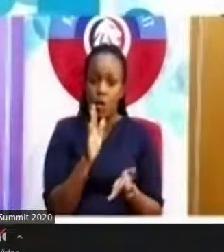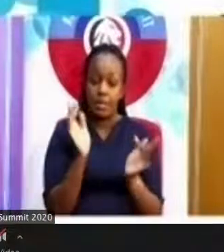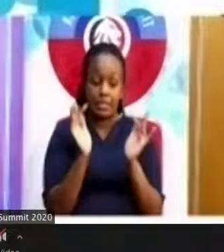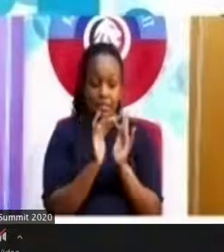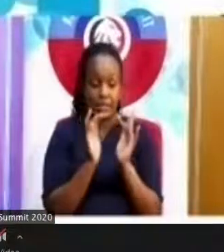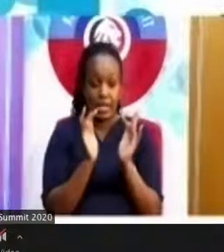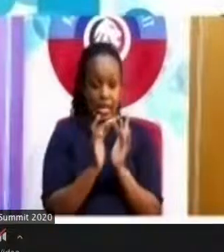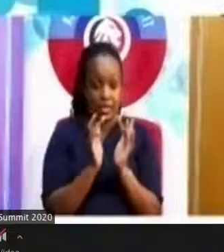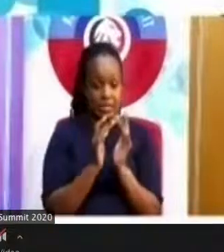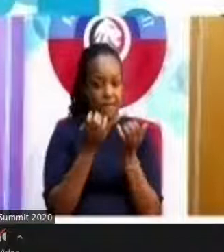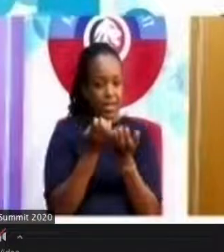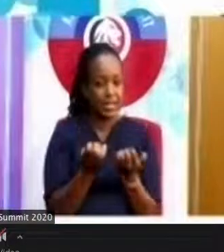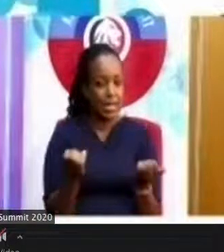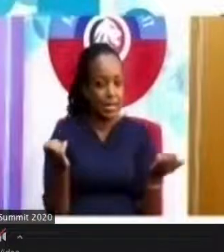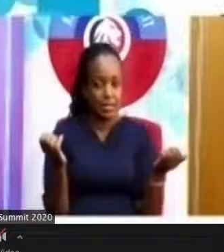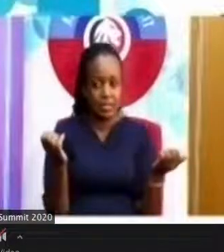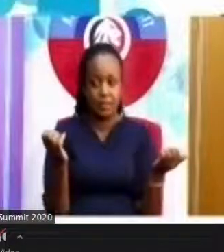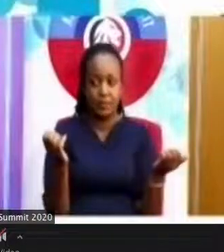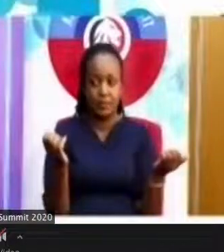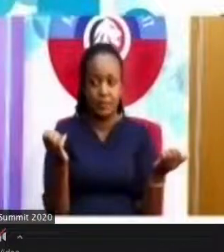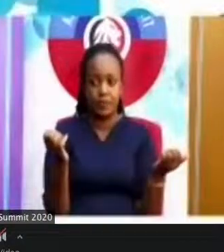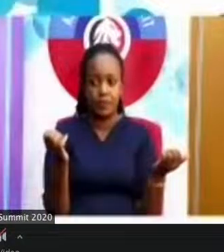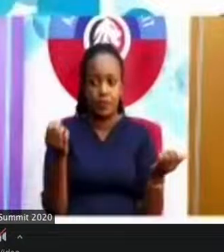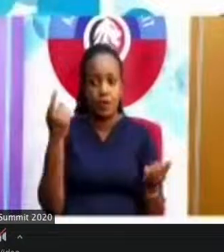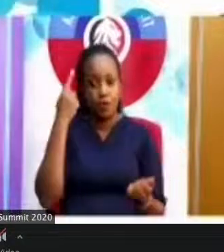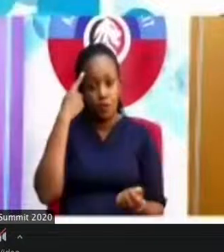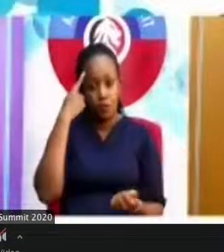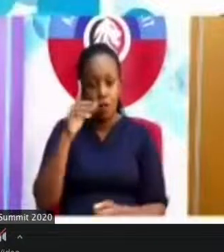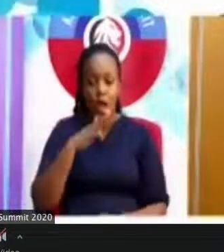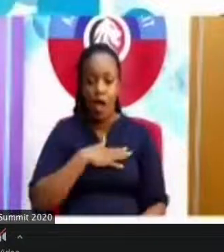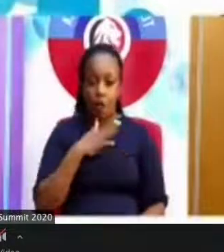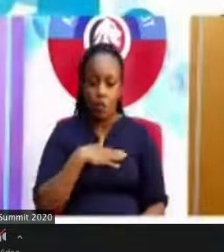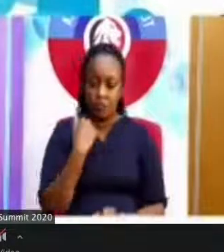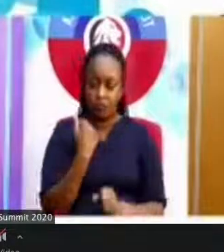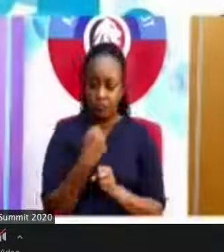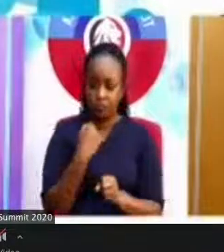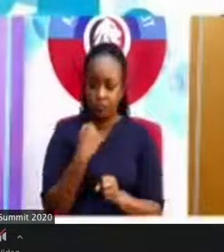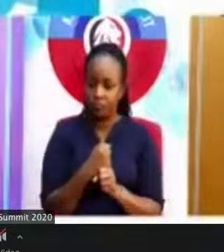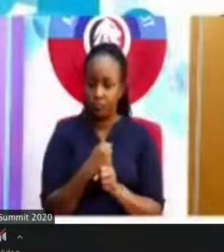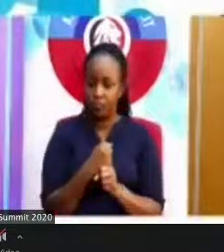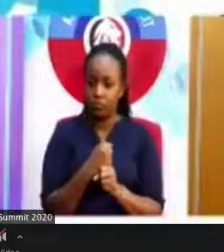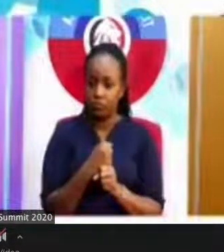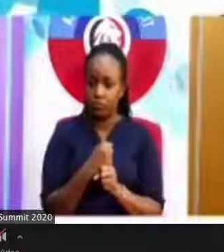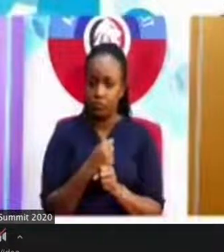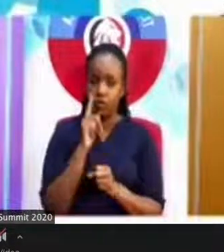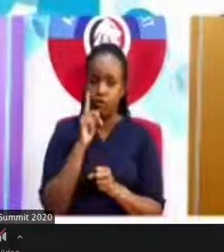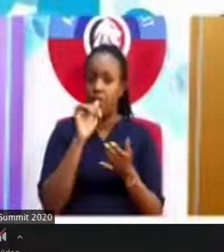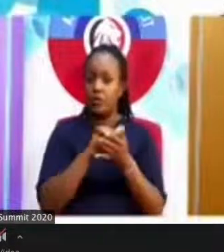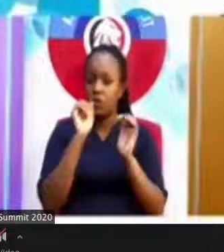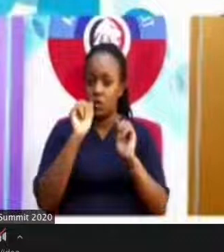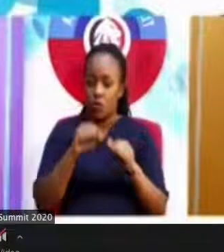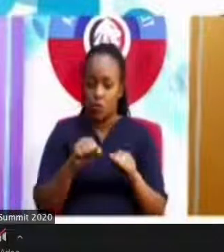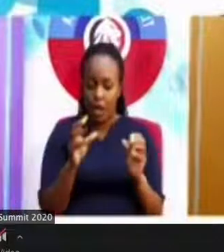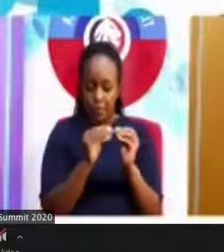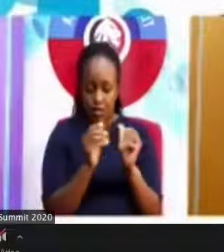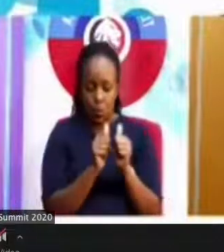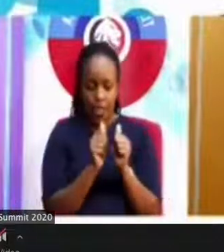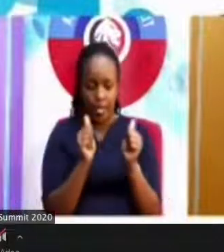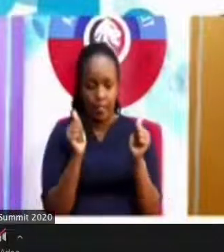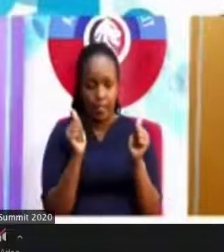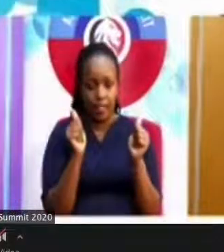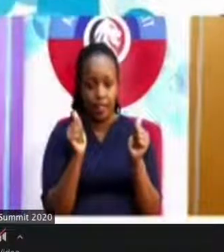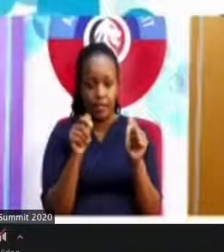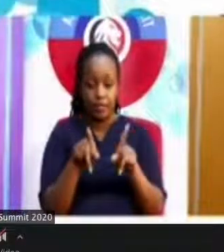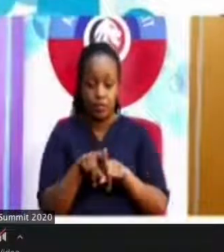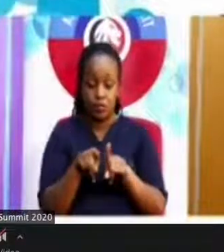facilities for our workers so that we could meet virtually, also so that